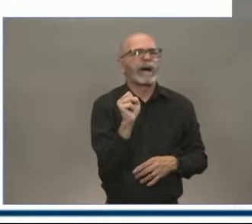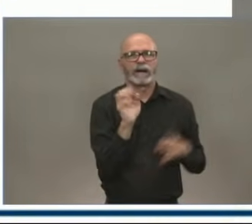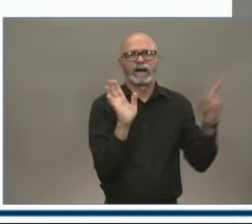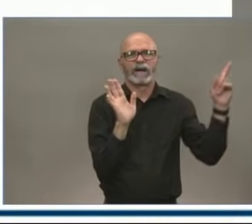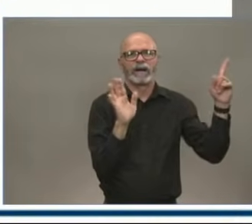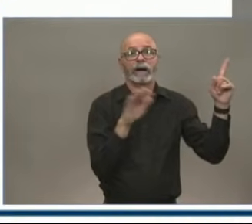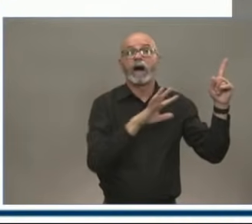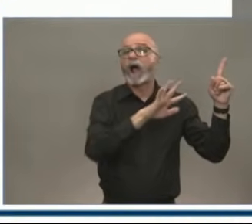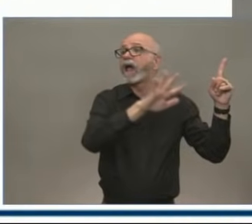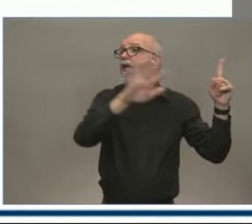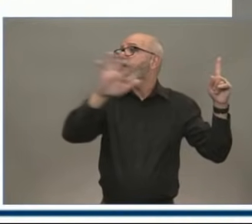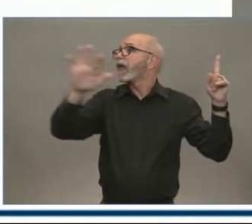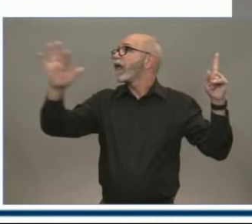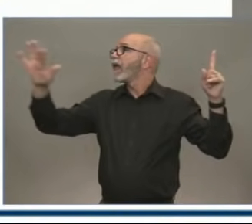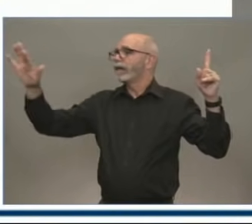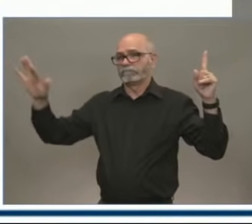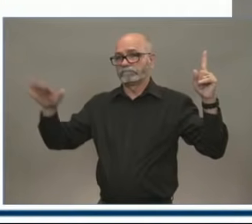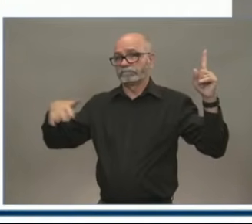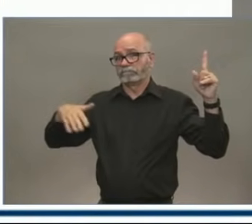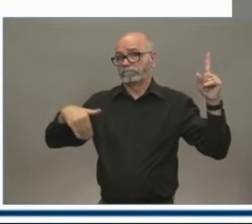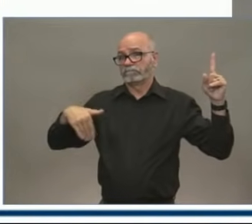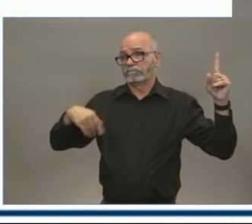me is an encouraging sign that